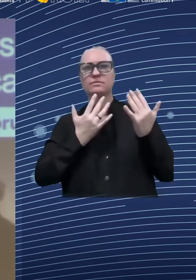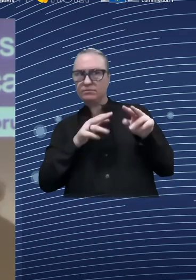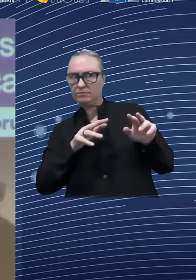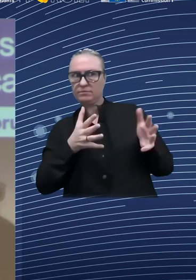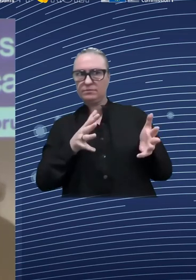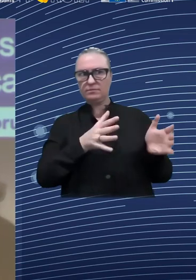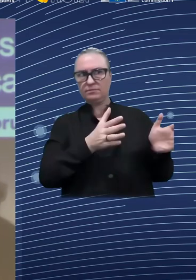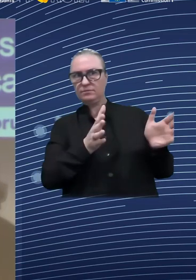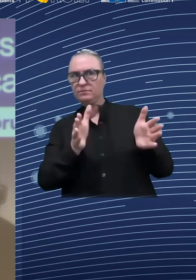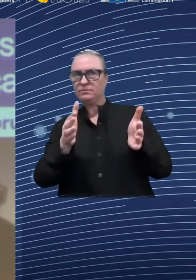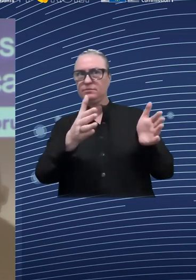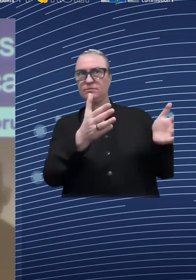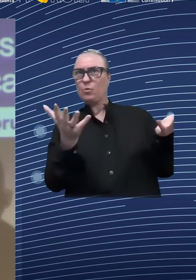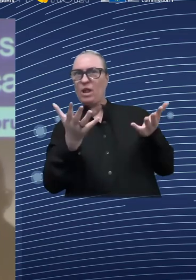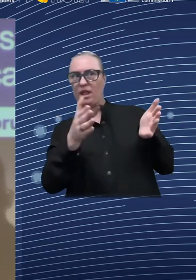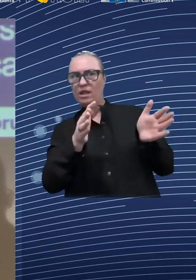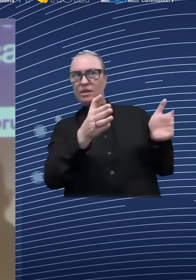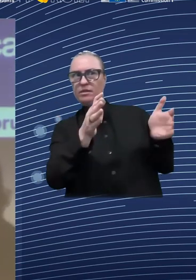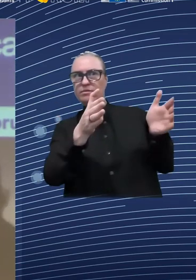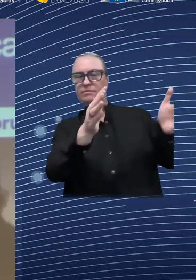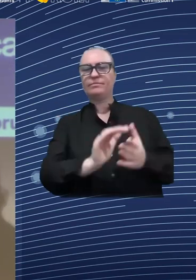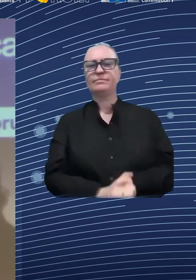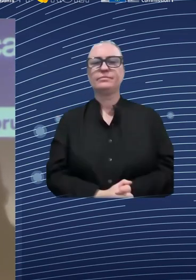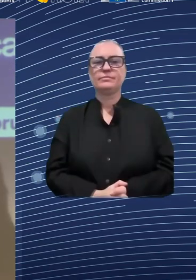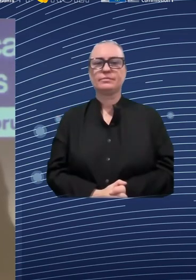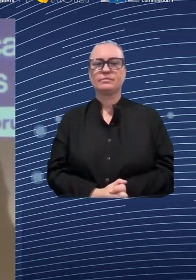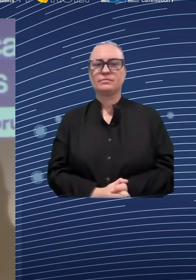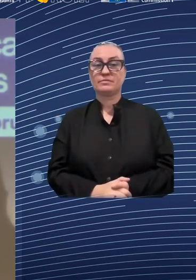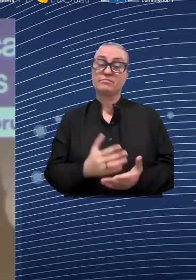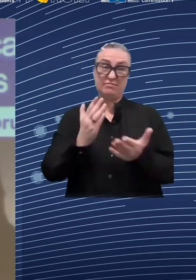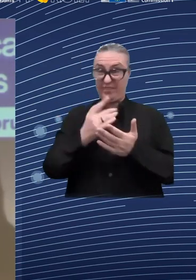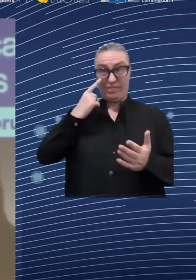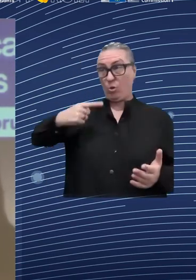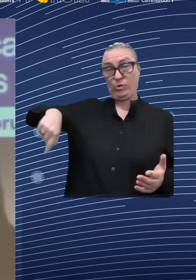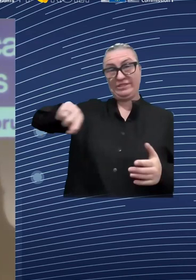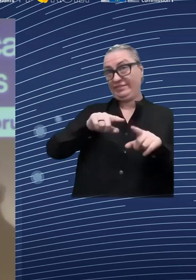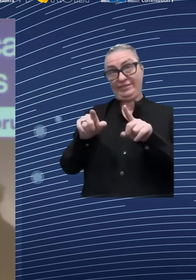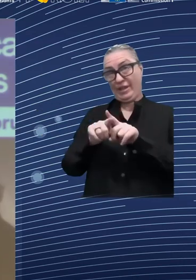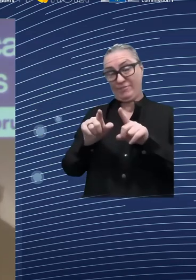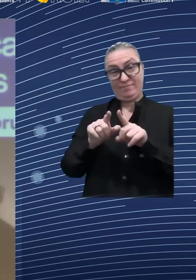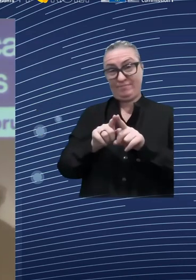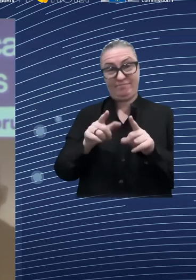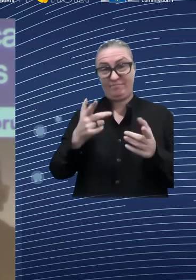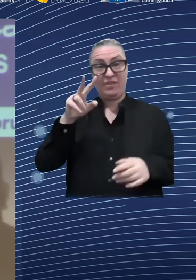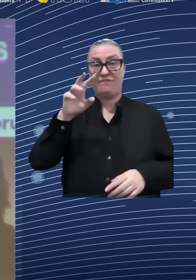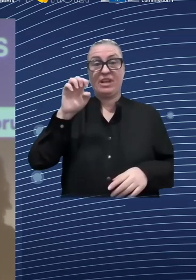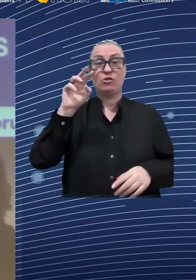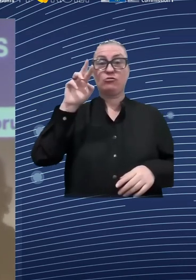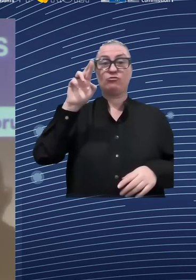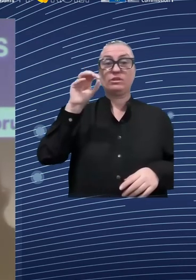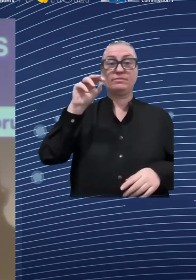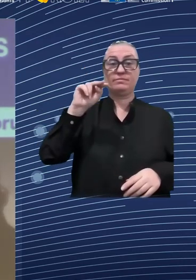project was designed to be 4 years, but then Corona came and we were prolonged twice, so